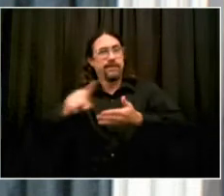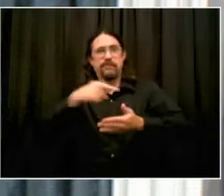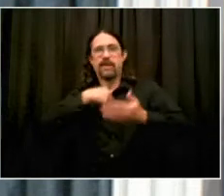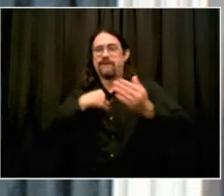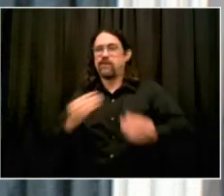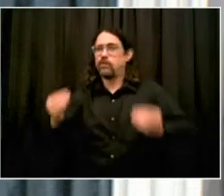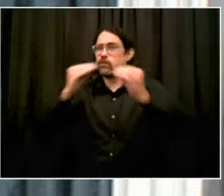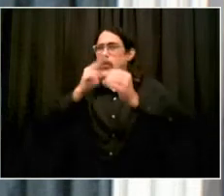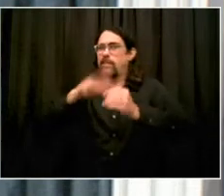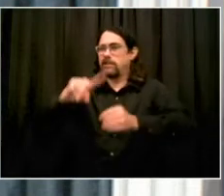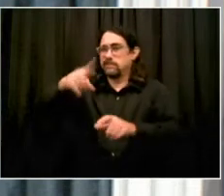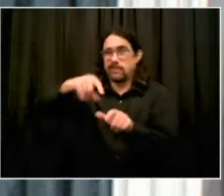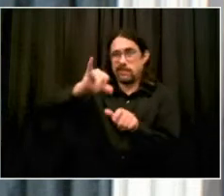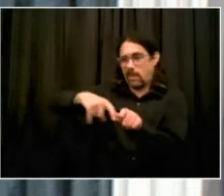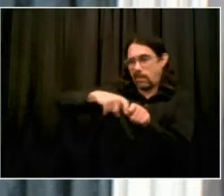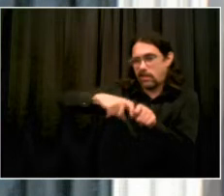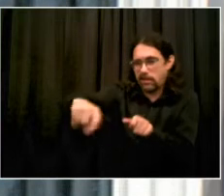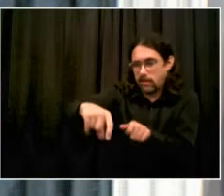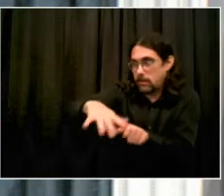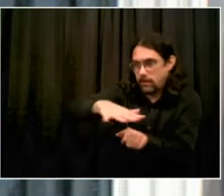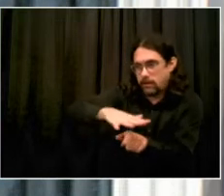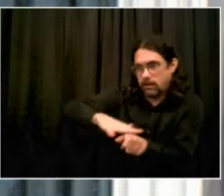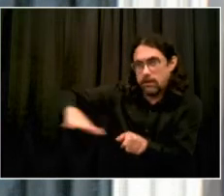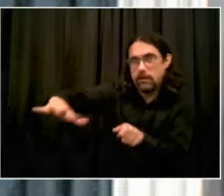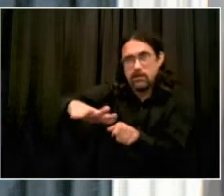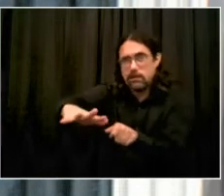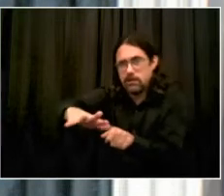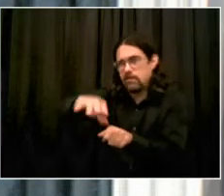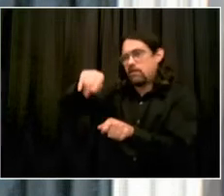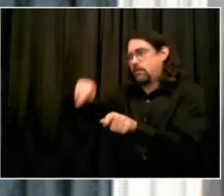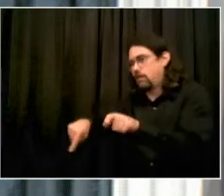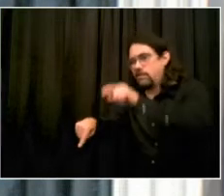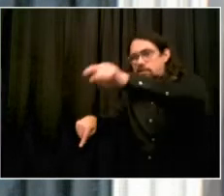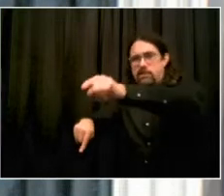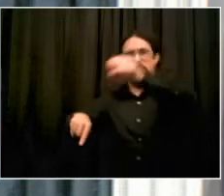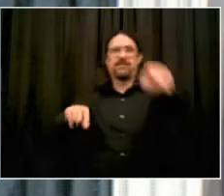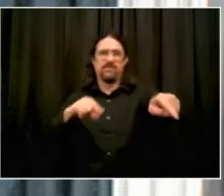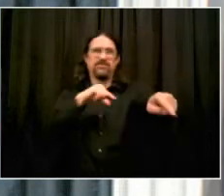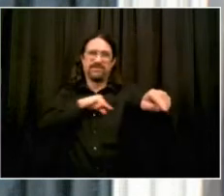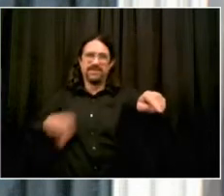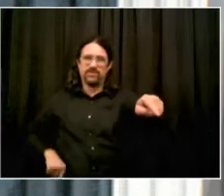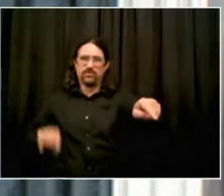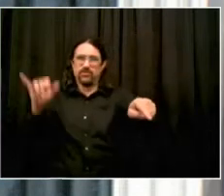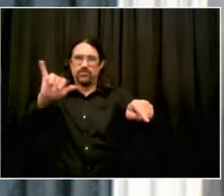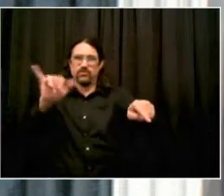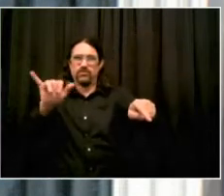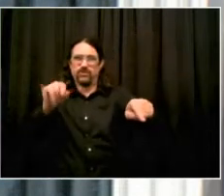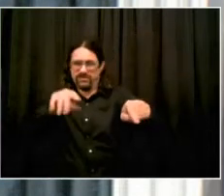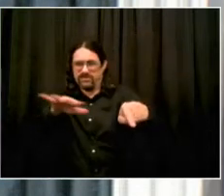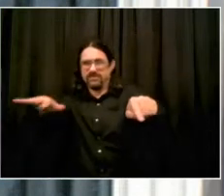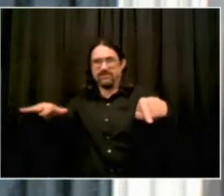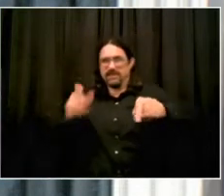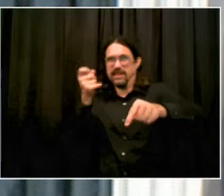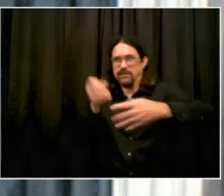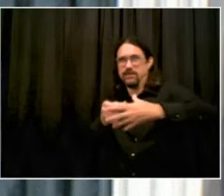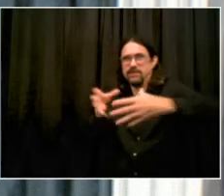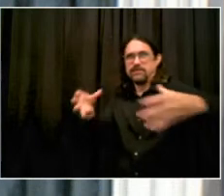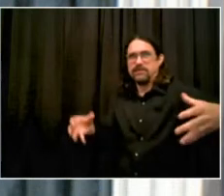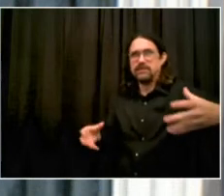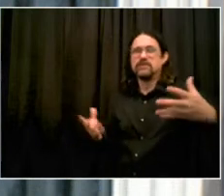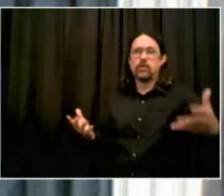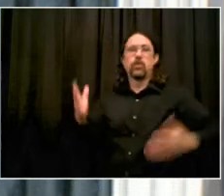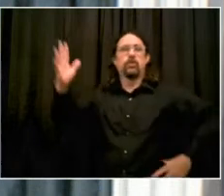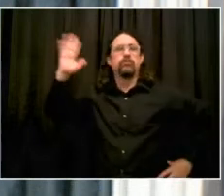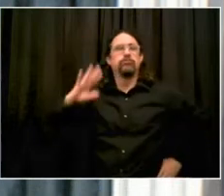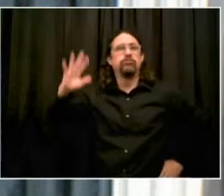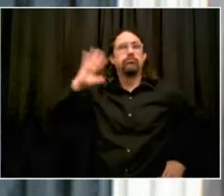those areas, over the past 2 weeks, which is the time frame that we've really been monitoring this as carefully